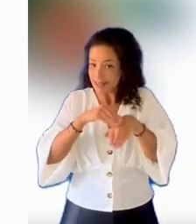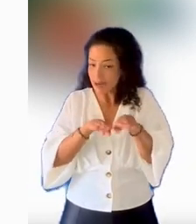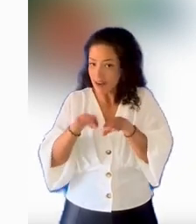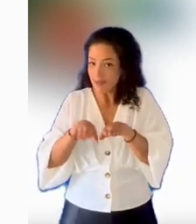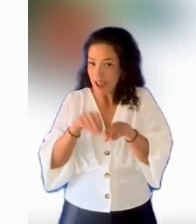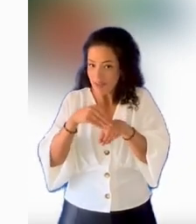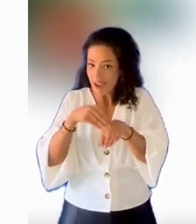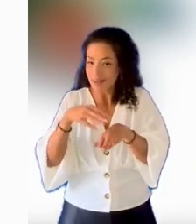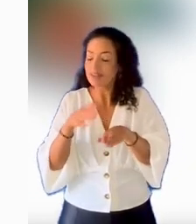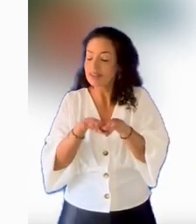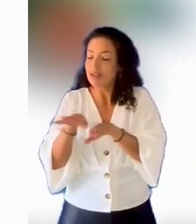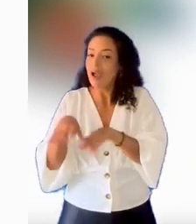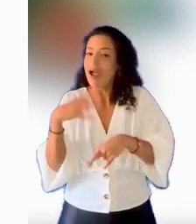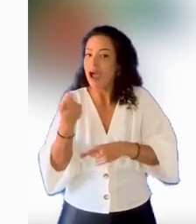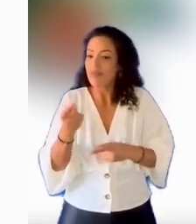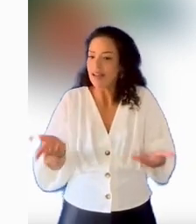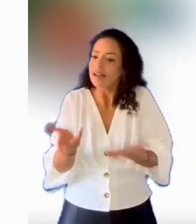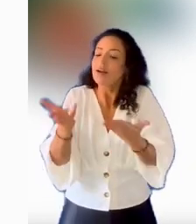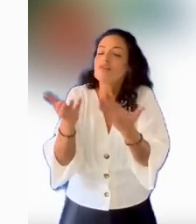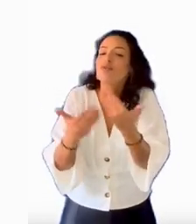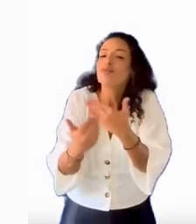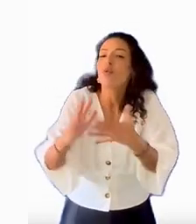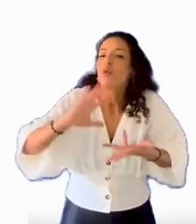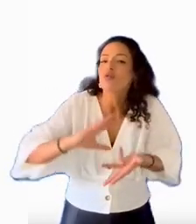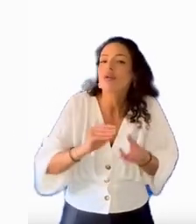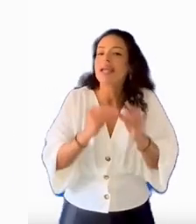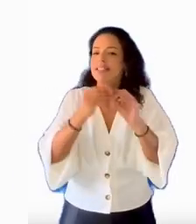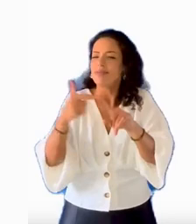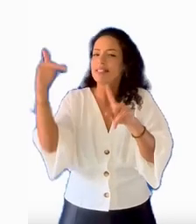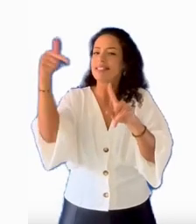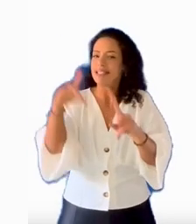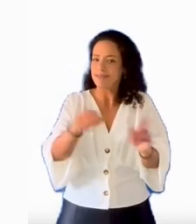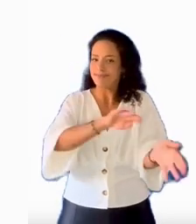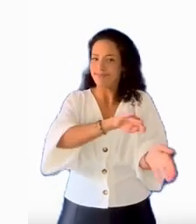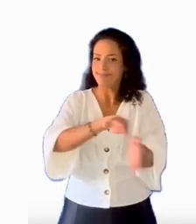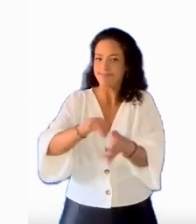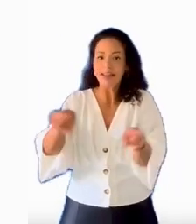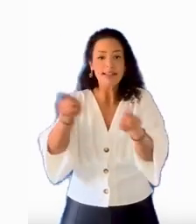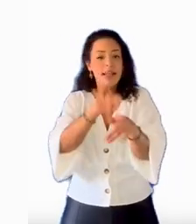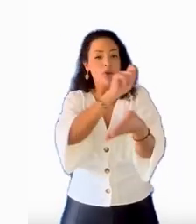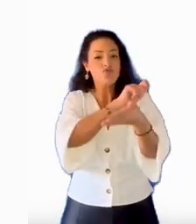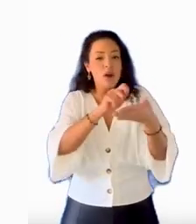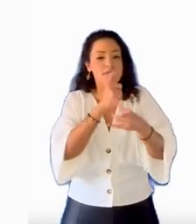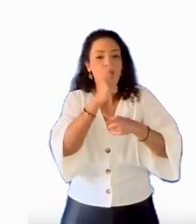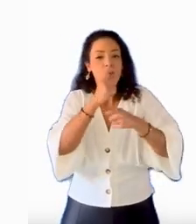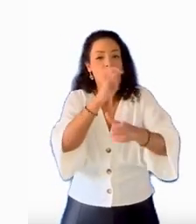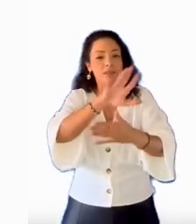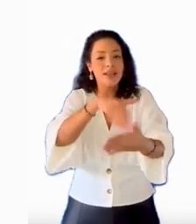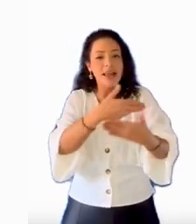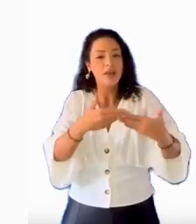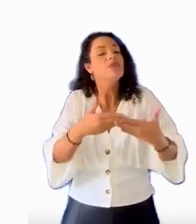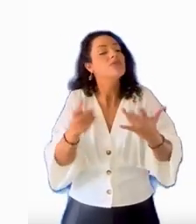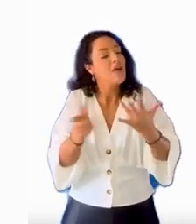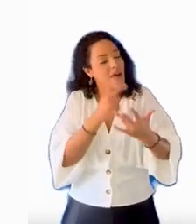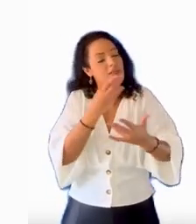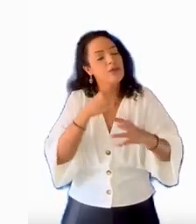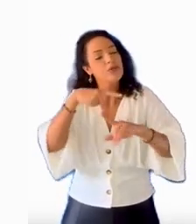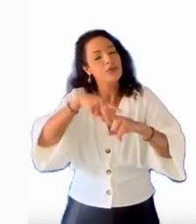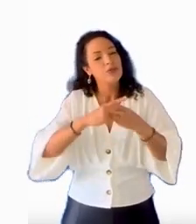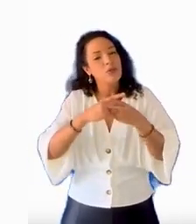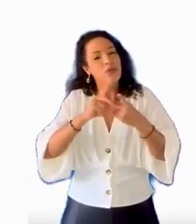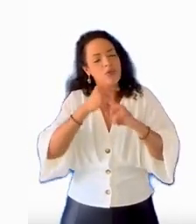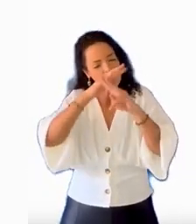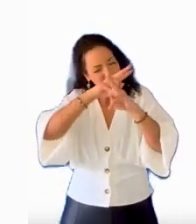effect whilst prompting further creativity. Likewise, writing, words, and language can be another useful tool for